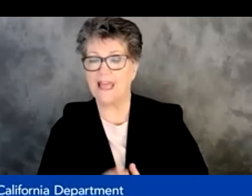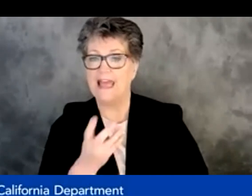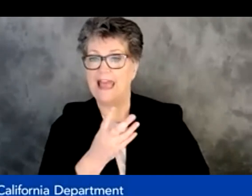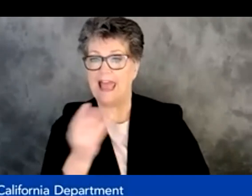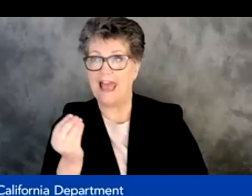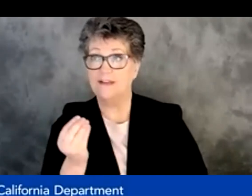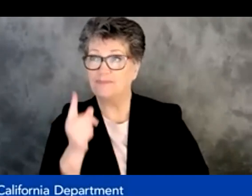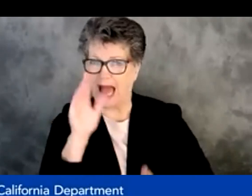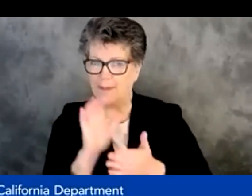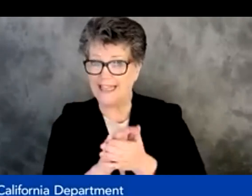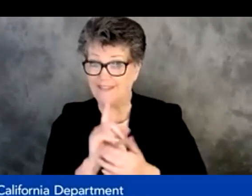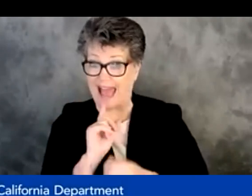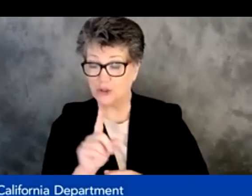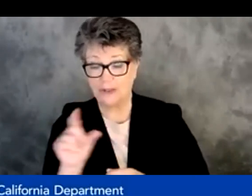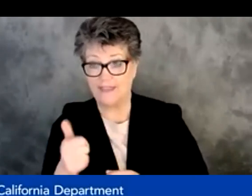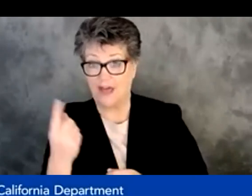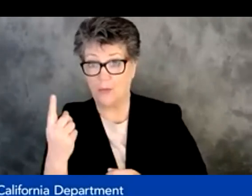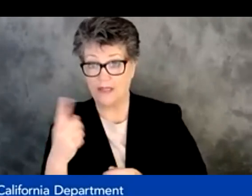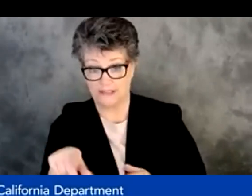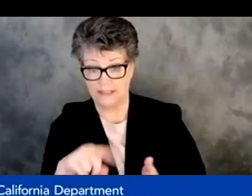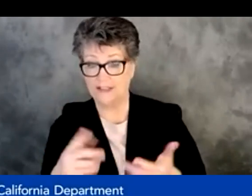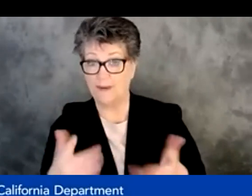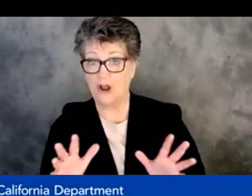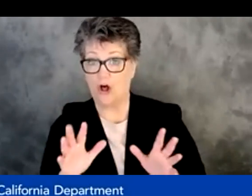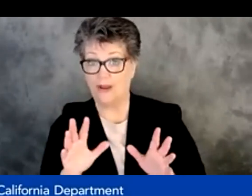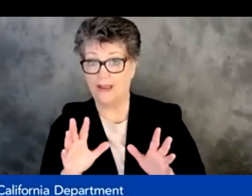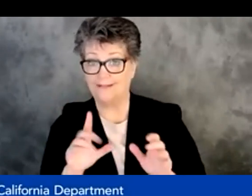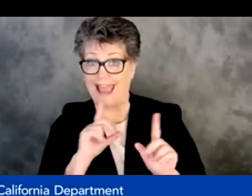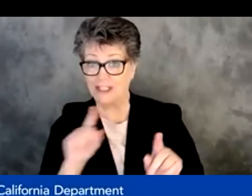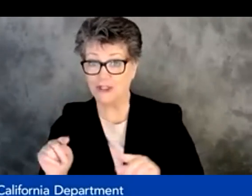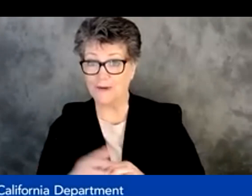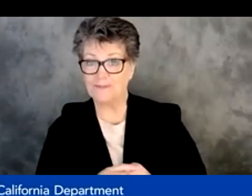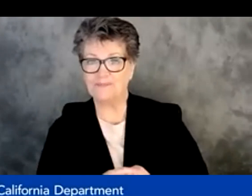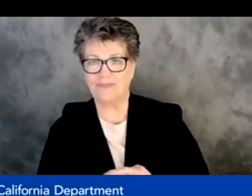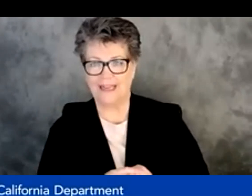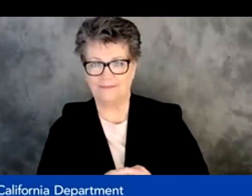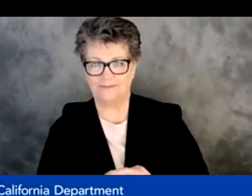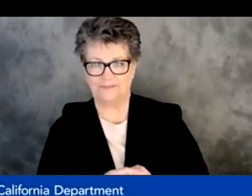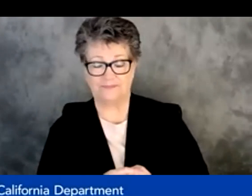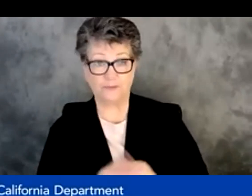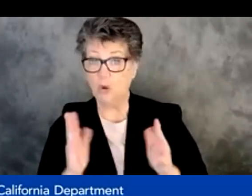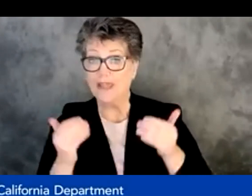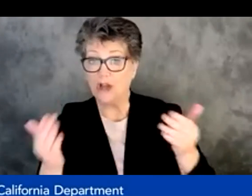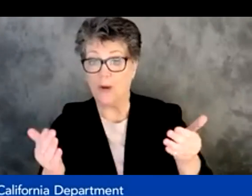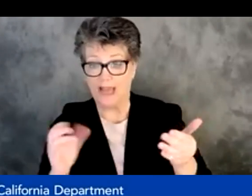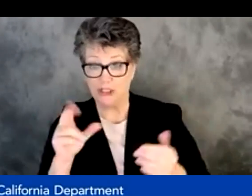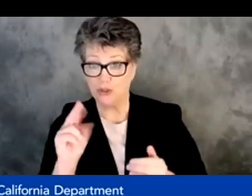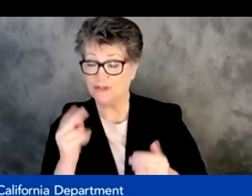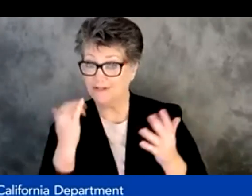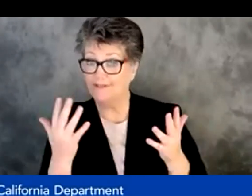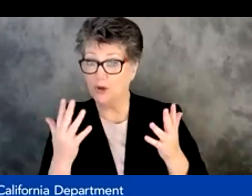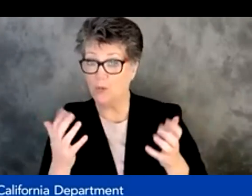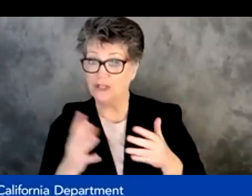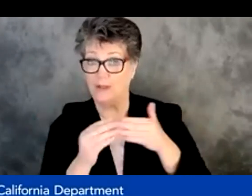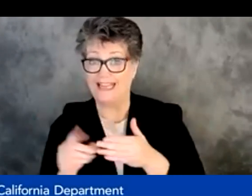And I believe actually the other ones have been answered. So we can go ahead. Susan, if you'd like to lead